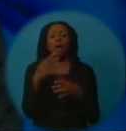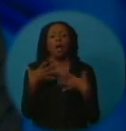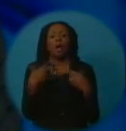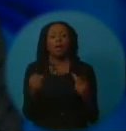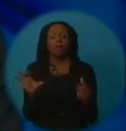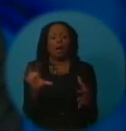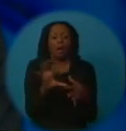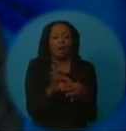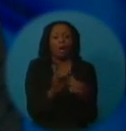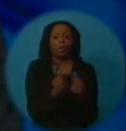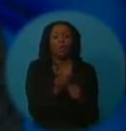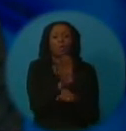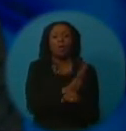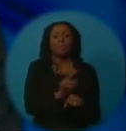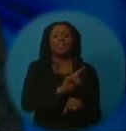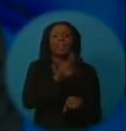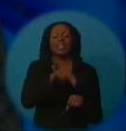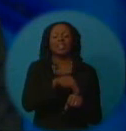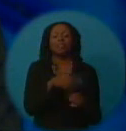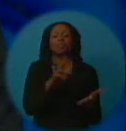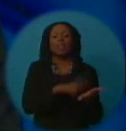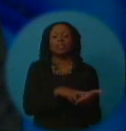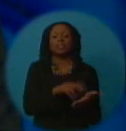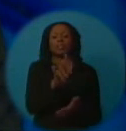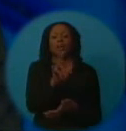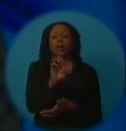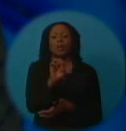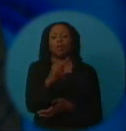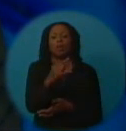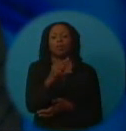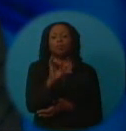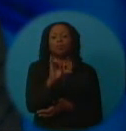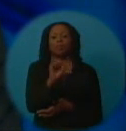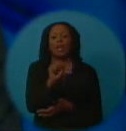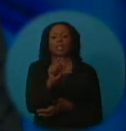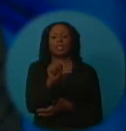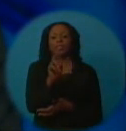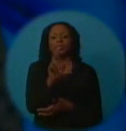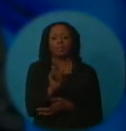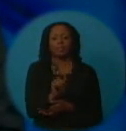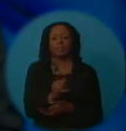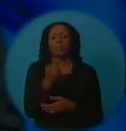do this. Mr. Innes added that the study will entail going into communities and